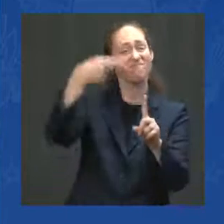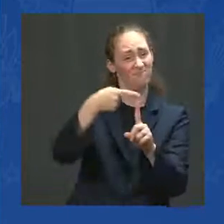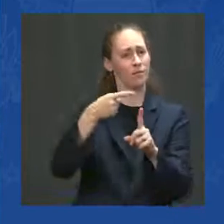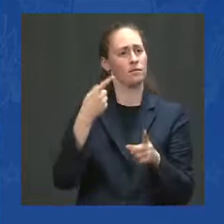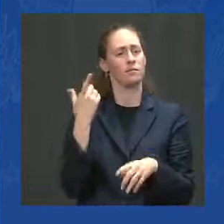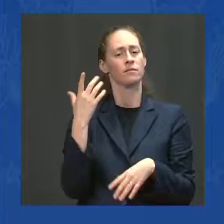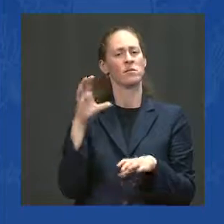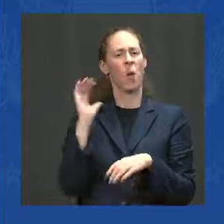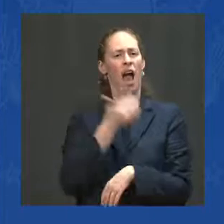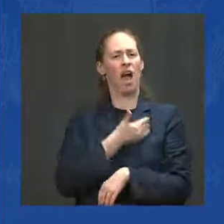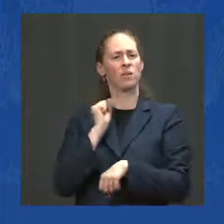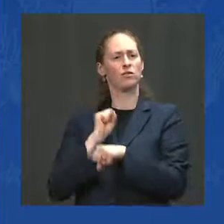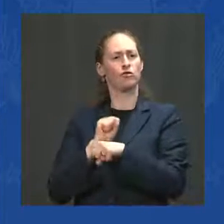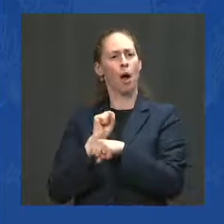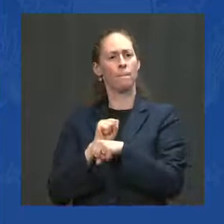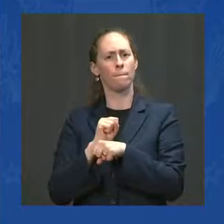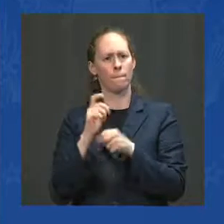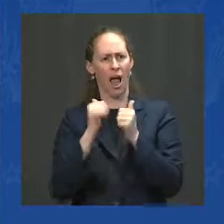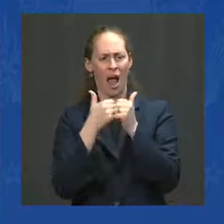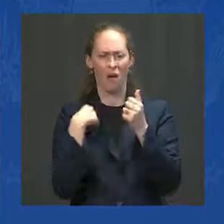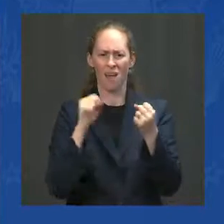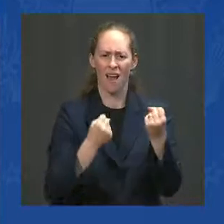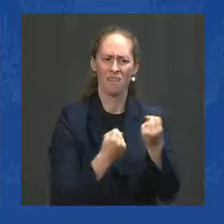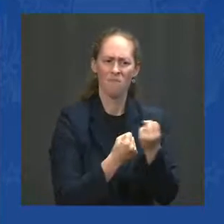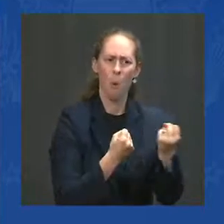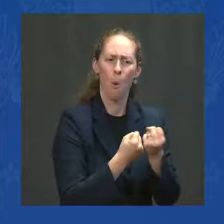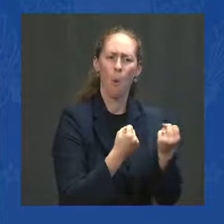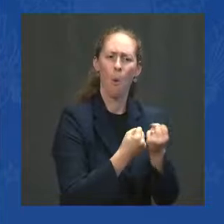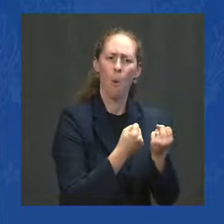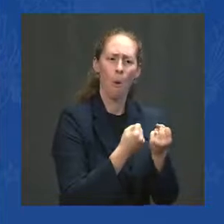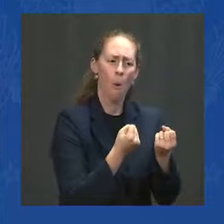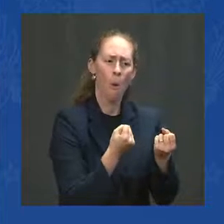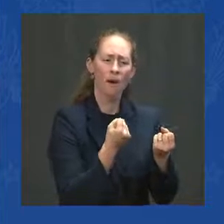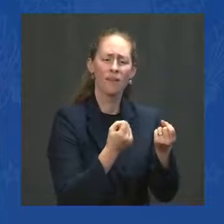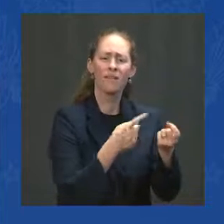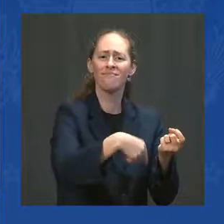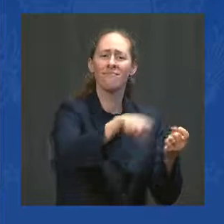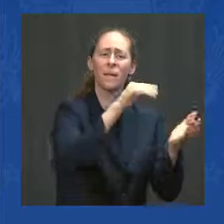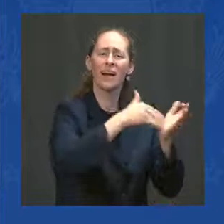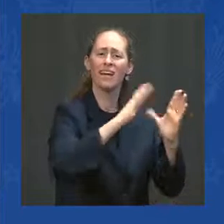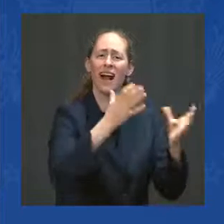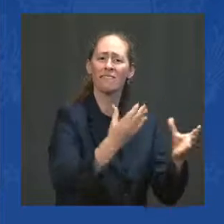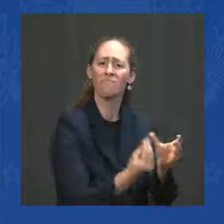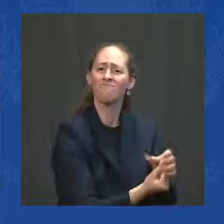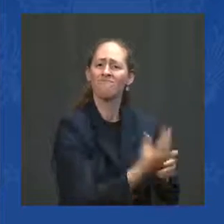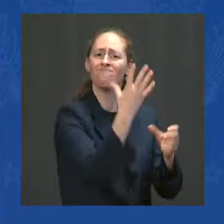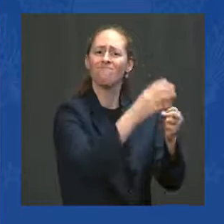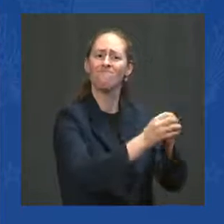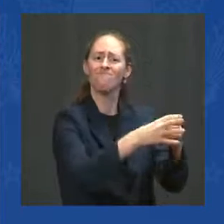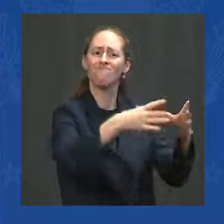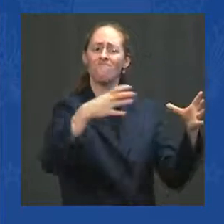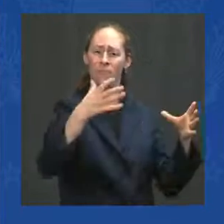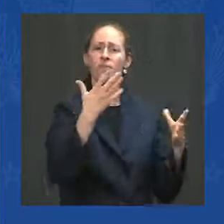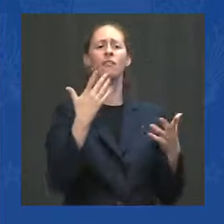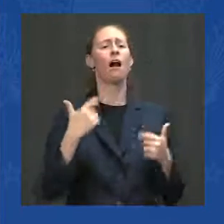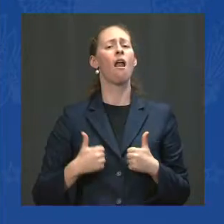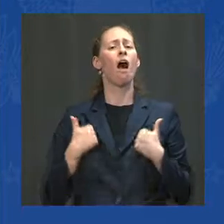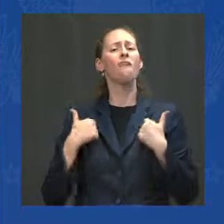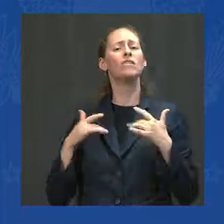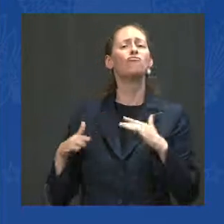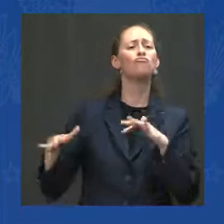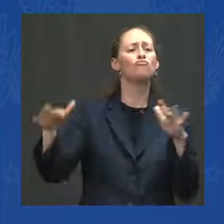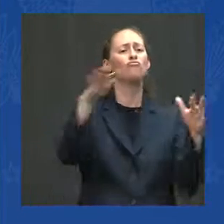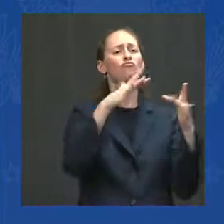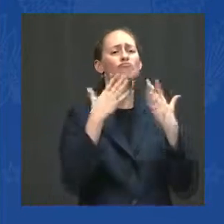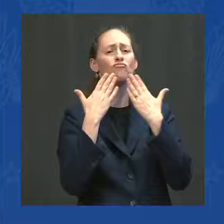out, giving everyone a decent chance at a decent life. And by the way, when the bottom and middle do well, the wealthy do